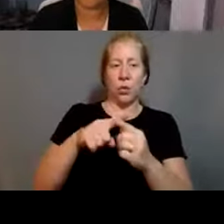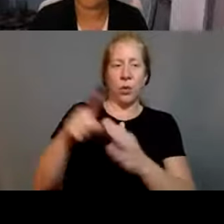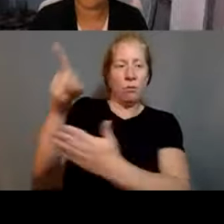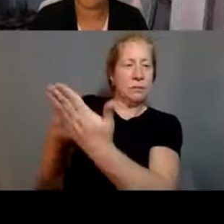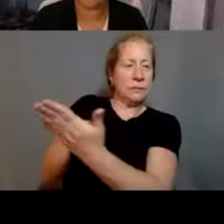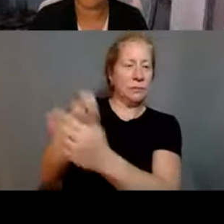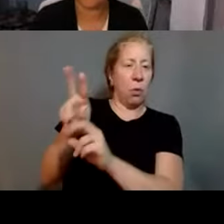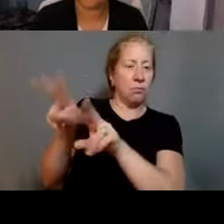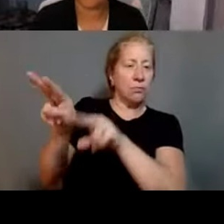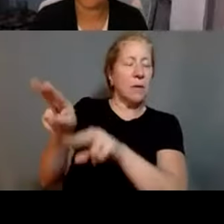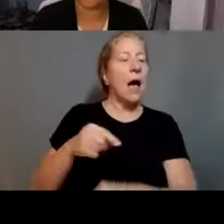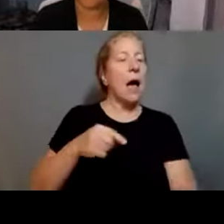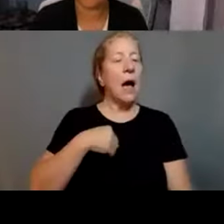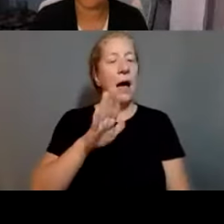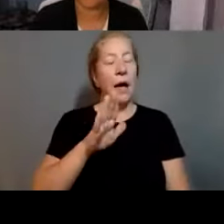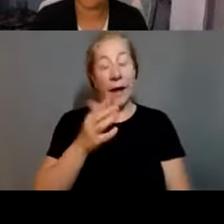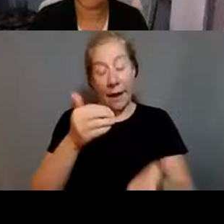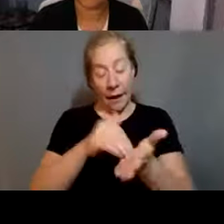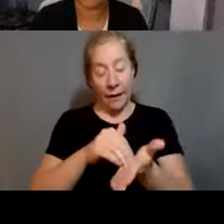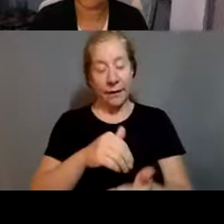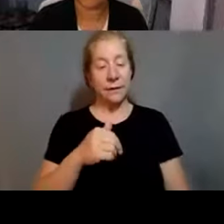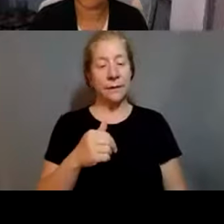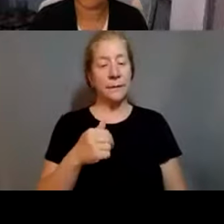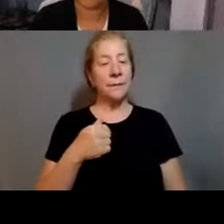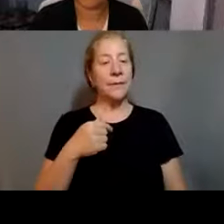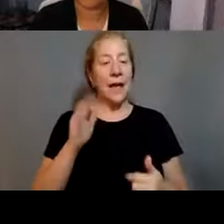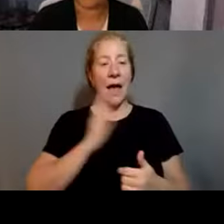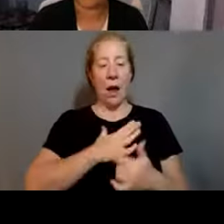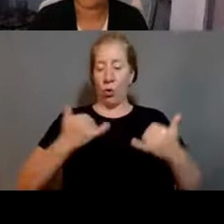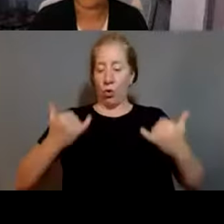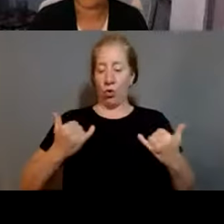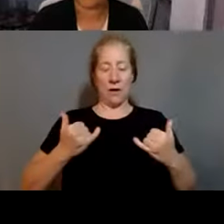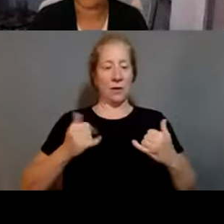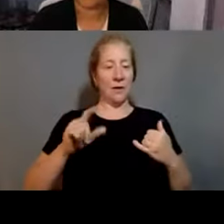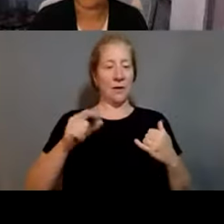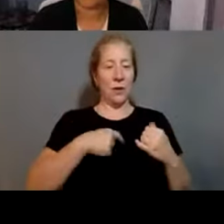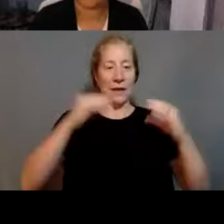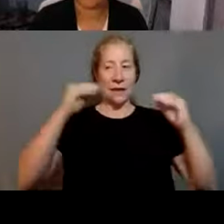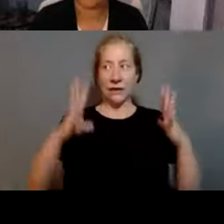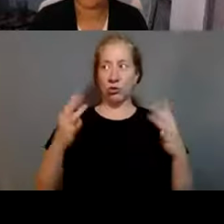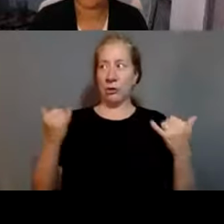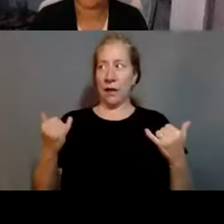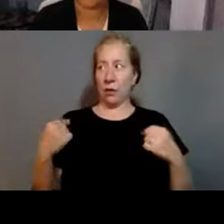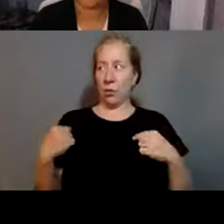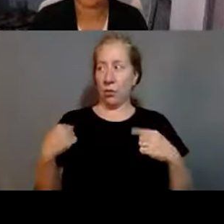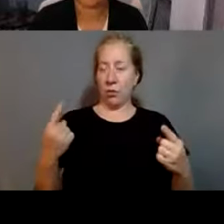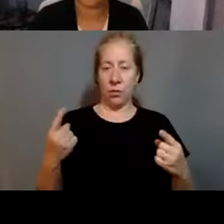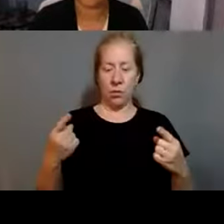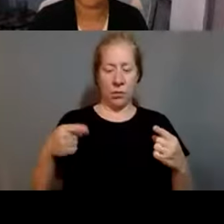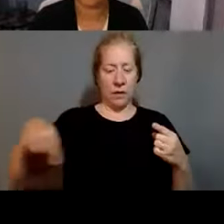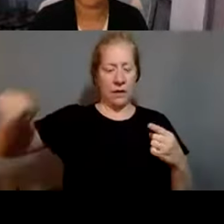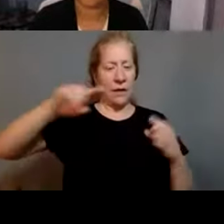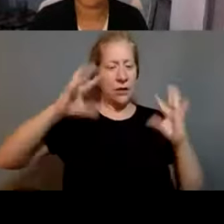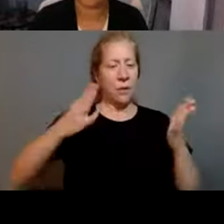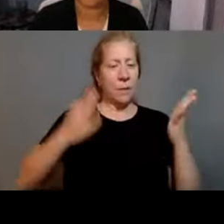that I don't know where we are right now is where teachers don't understand that